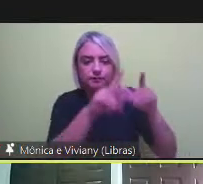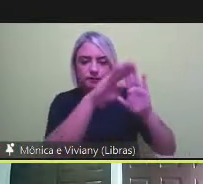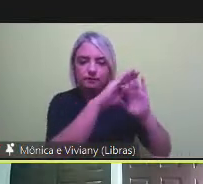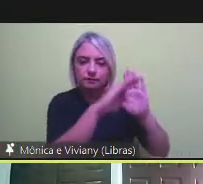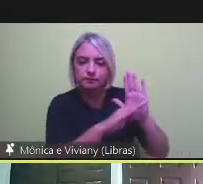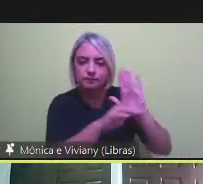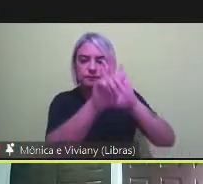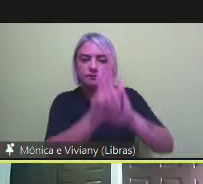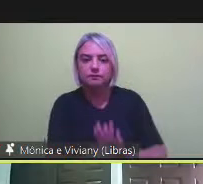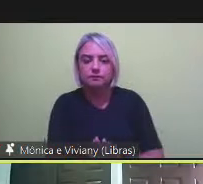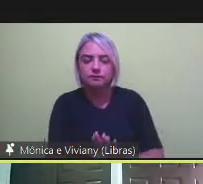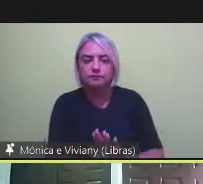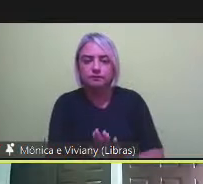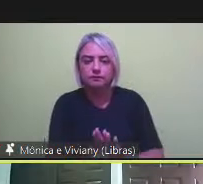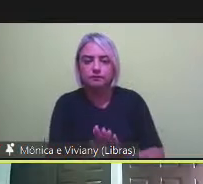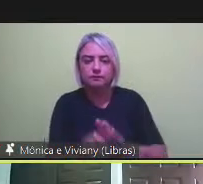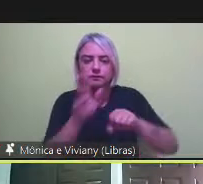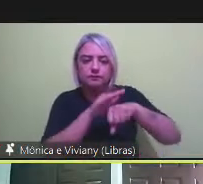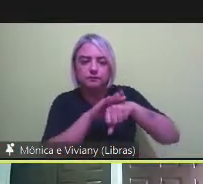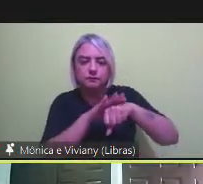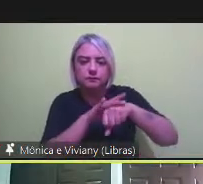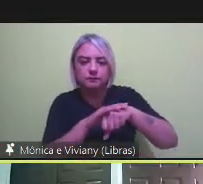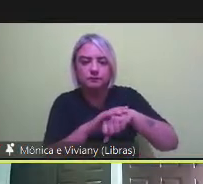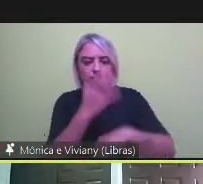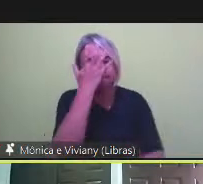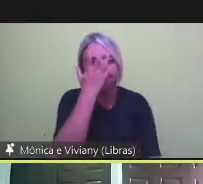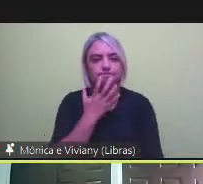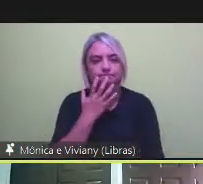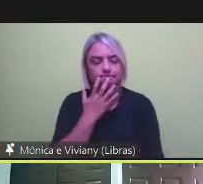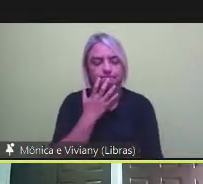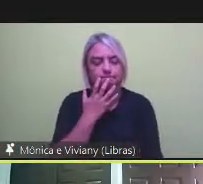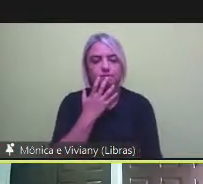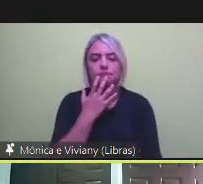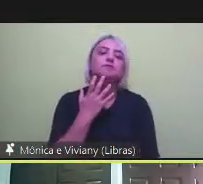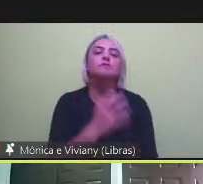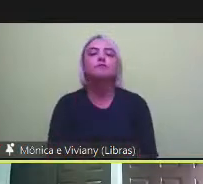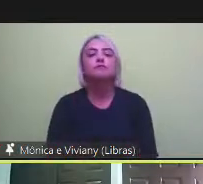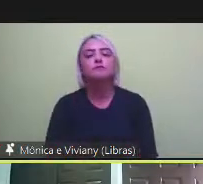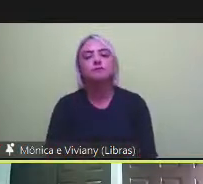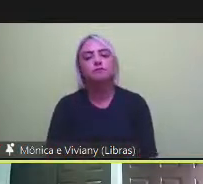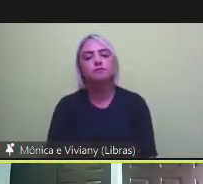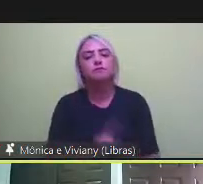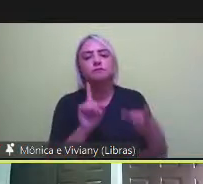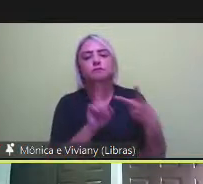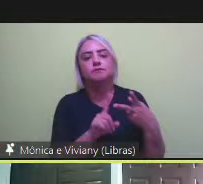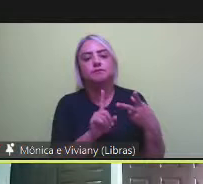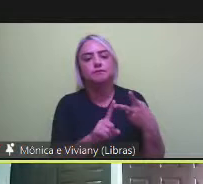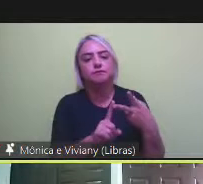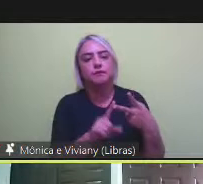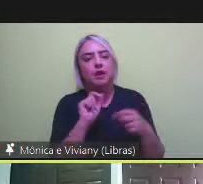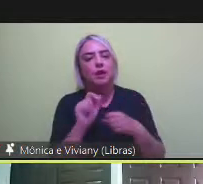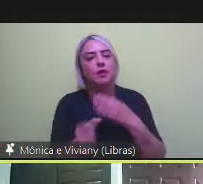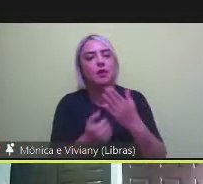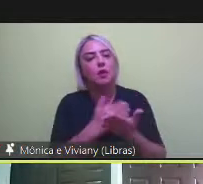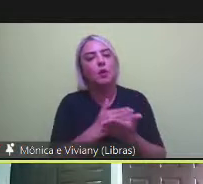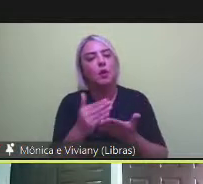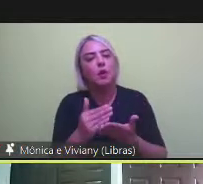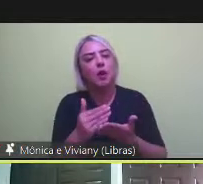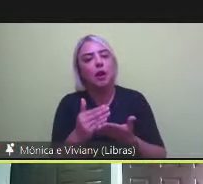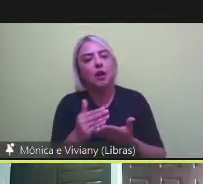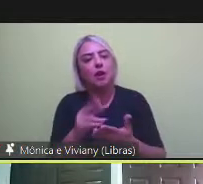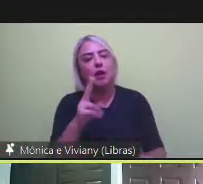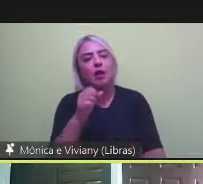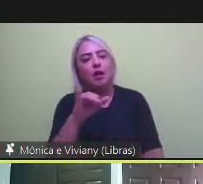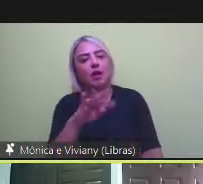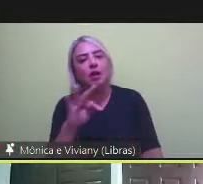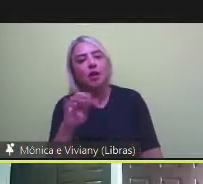the HEARTS model. So that only came about because of HEARTS. And the second system is